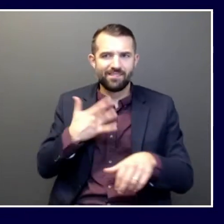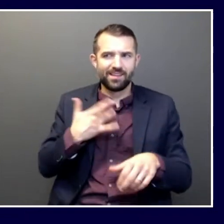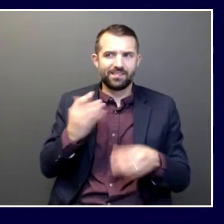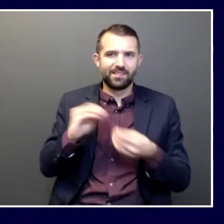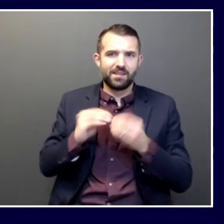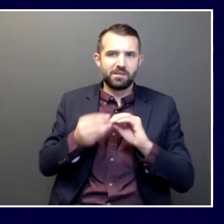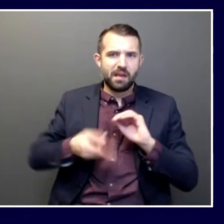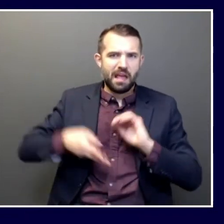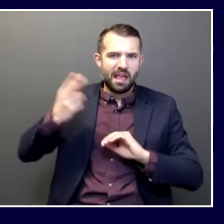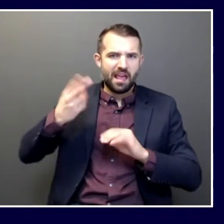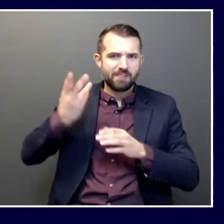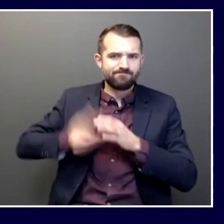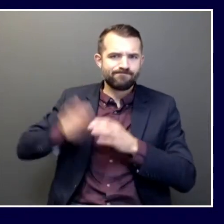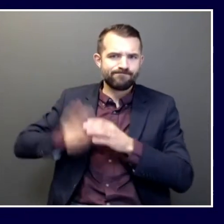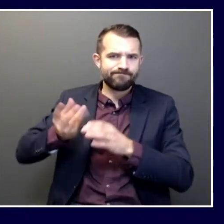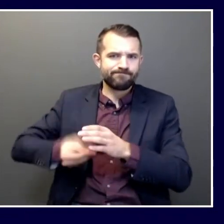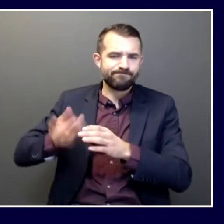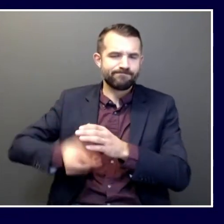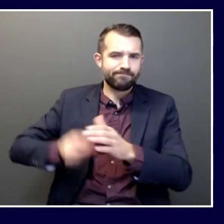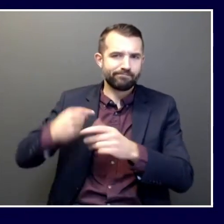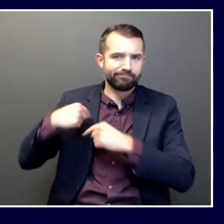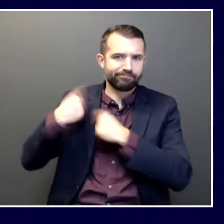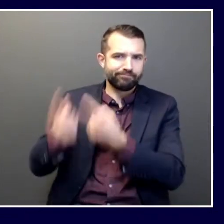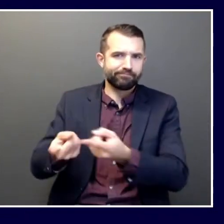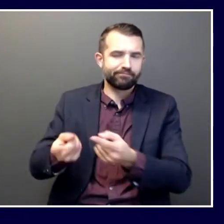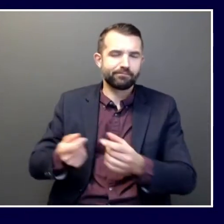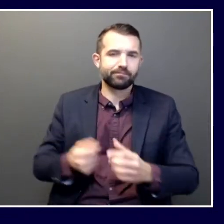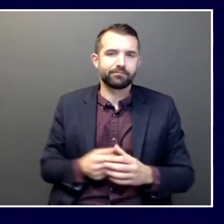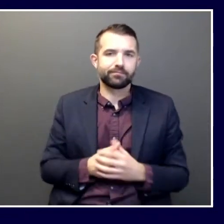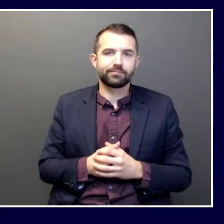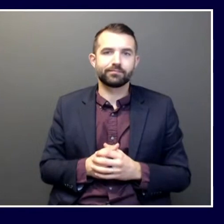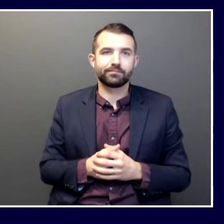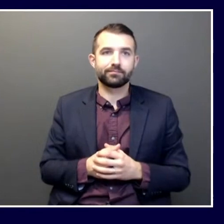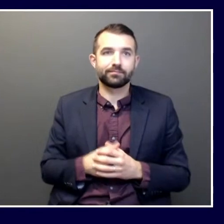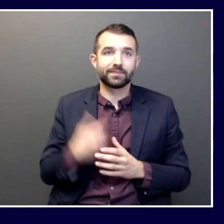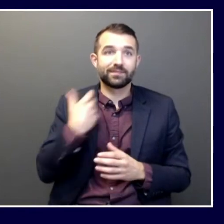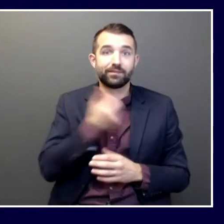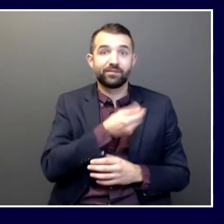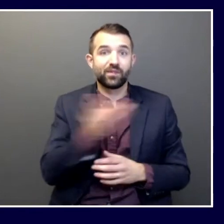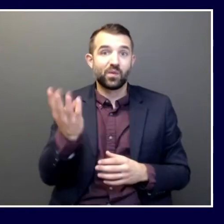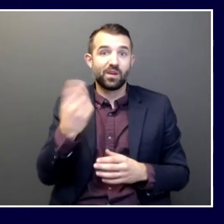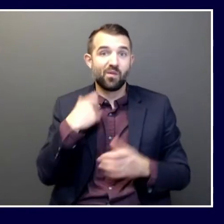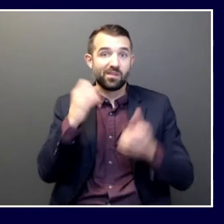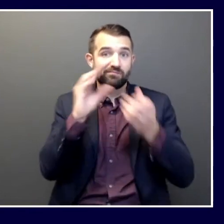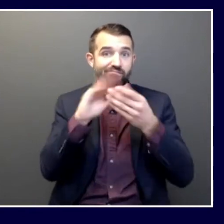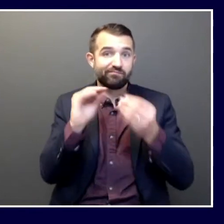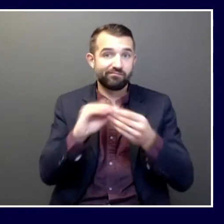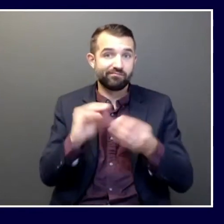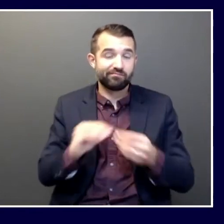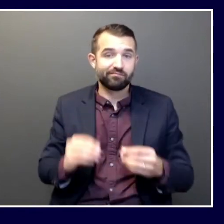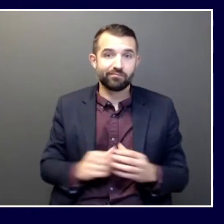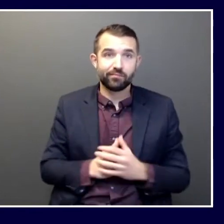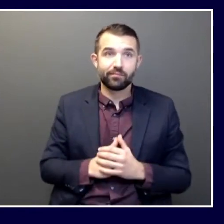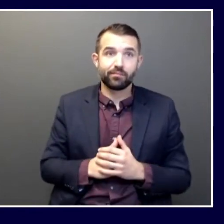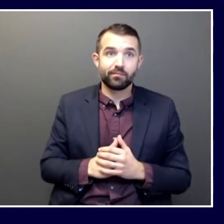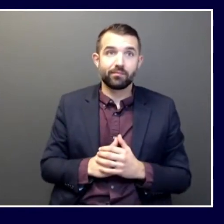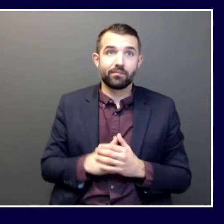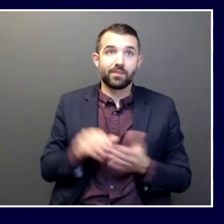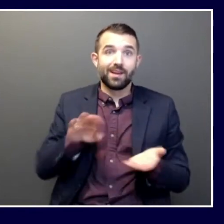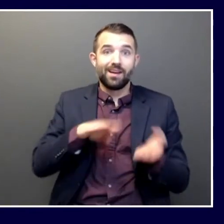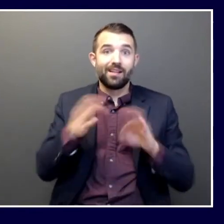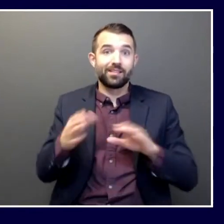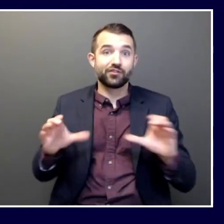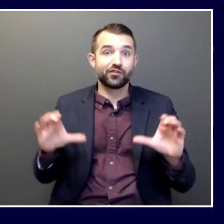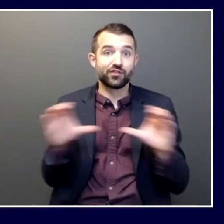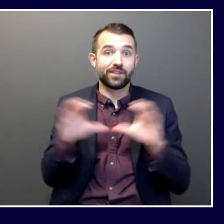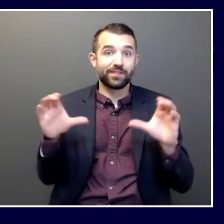understanding on it. There are a few things that I can note, however. The first is, as you mentioned, the vital records review. That has been